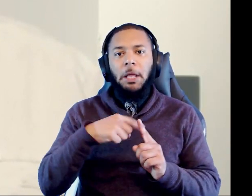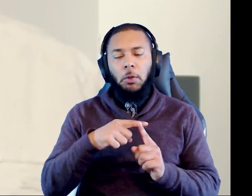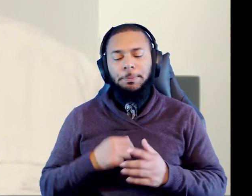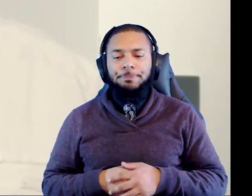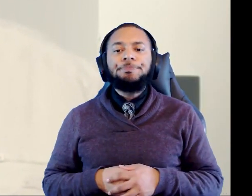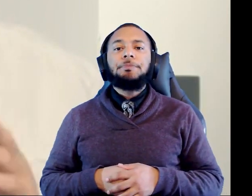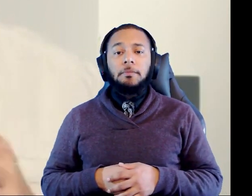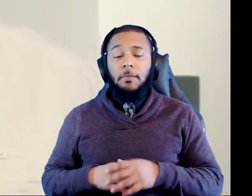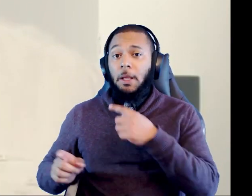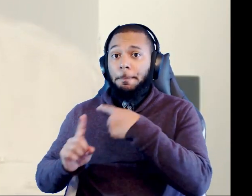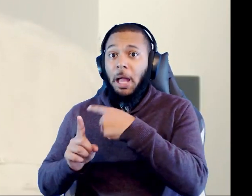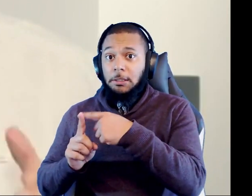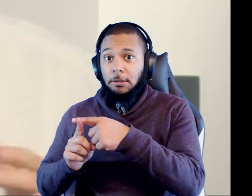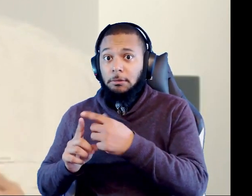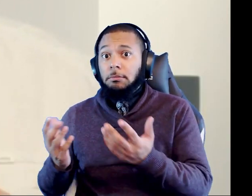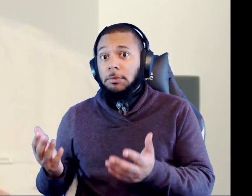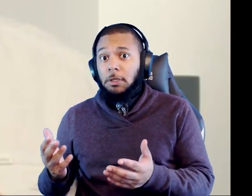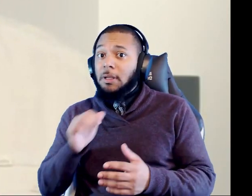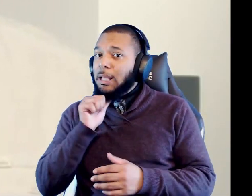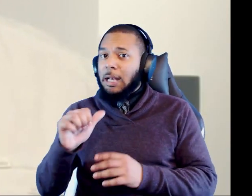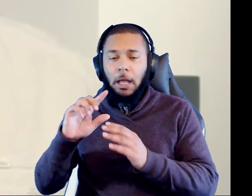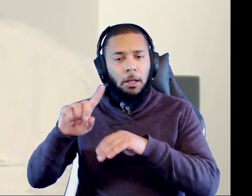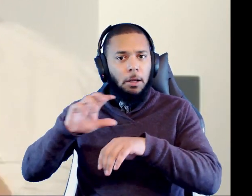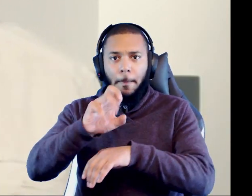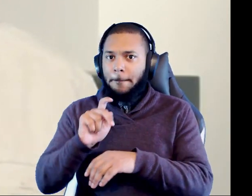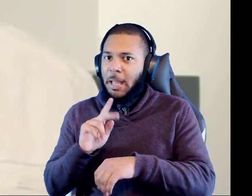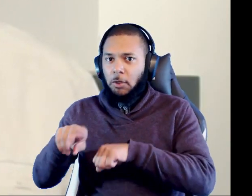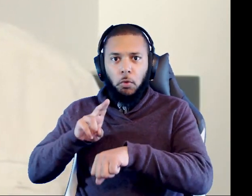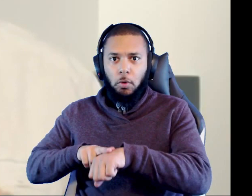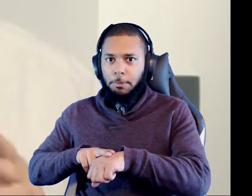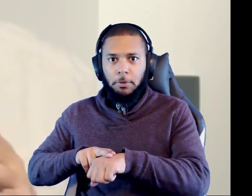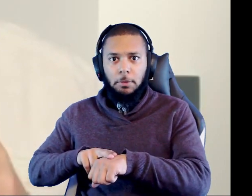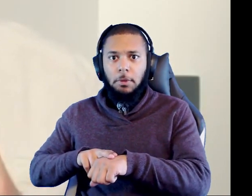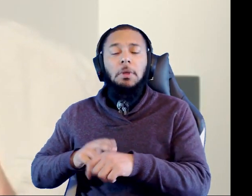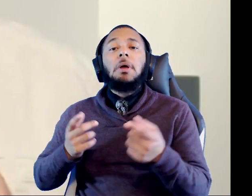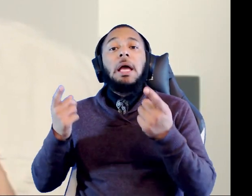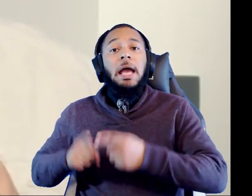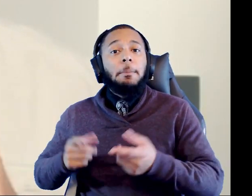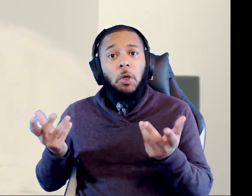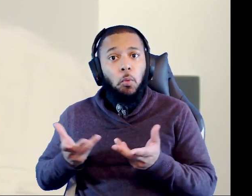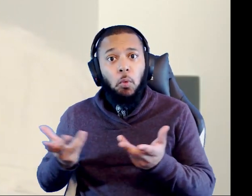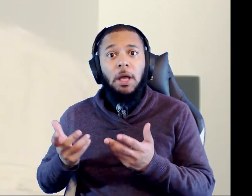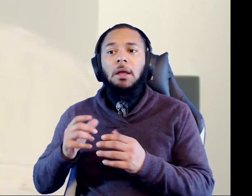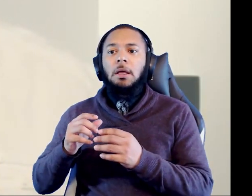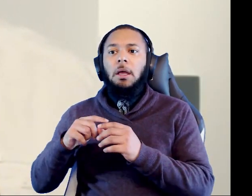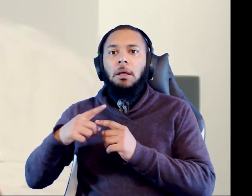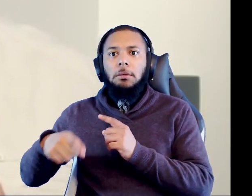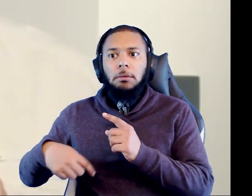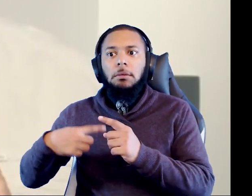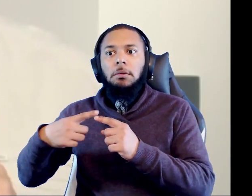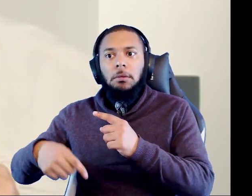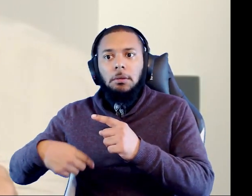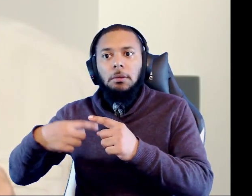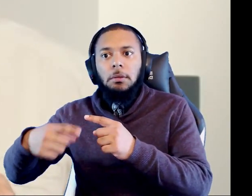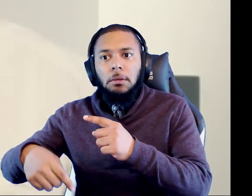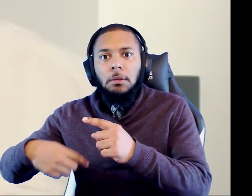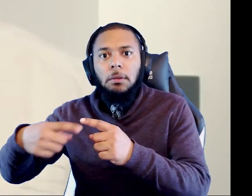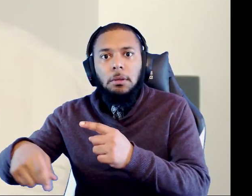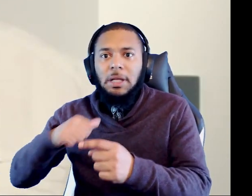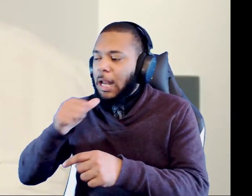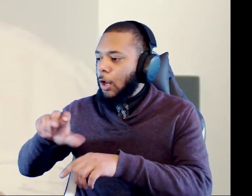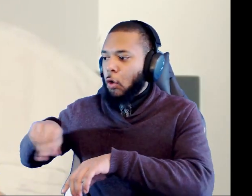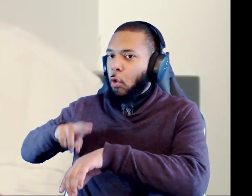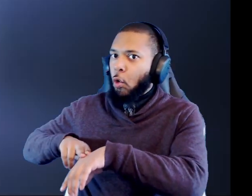loop, instead of returning to a normal state, the input drives the system further and further from its normal